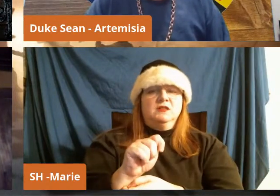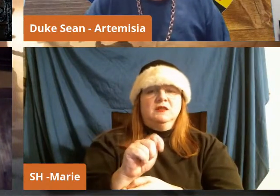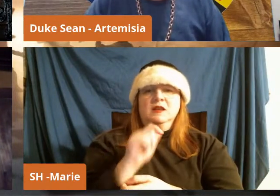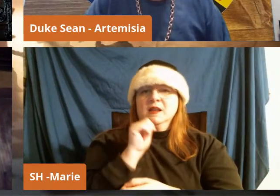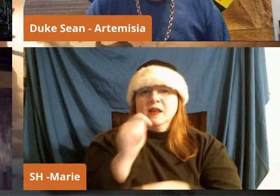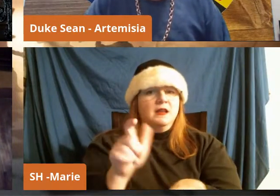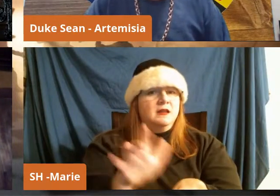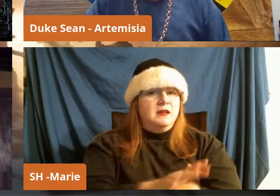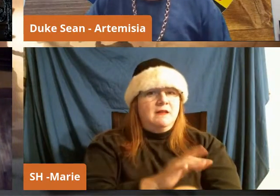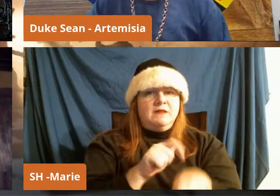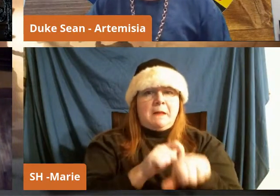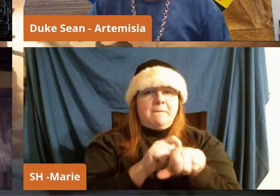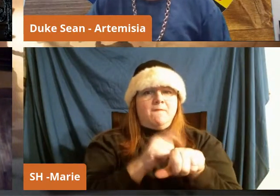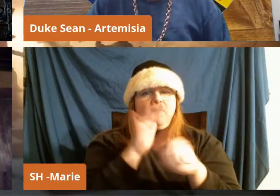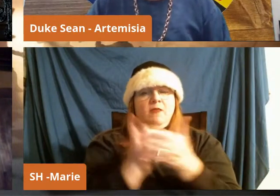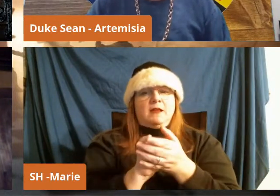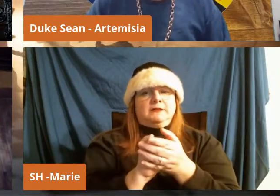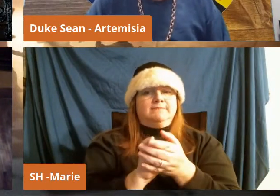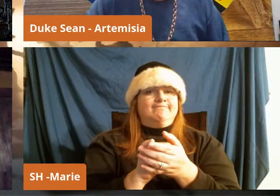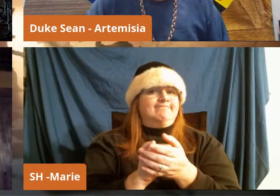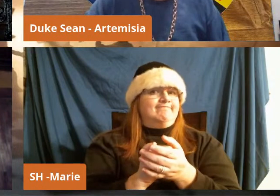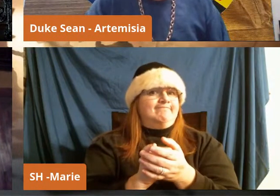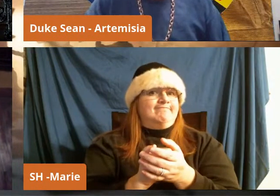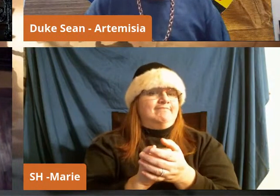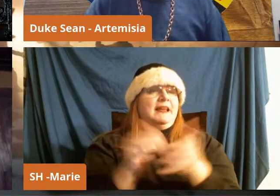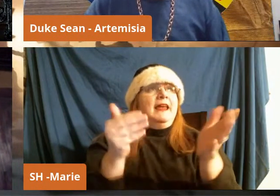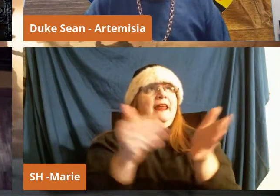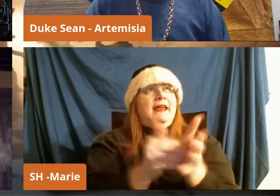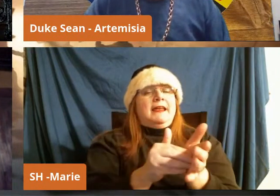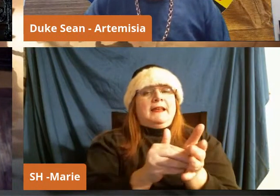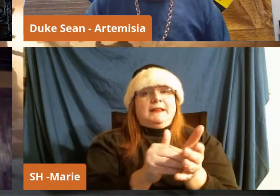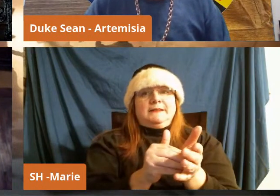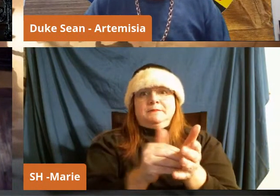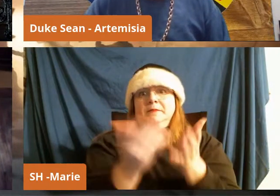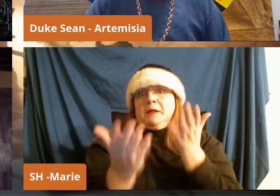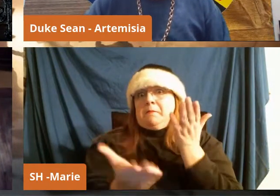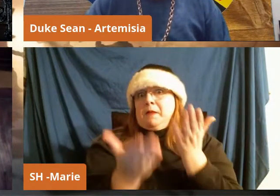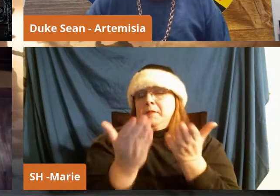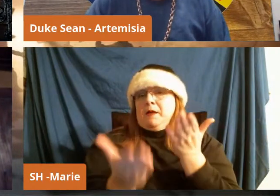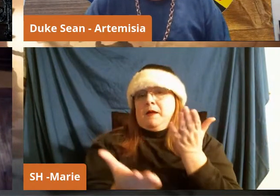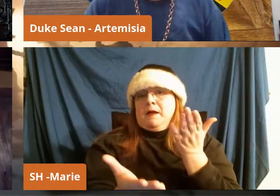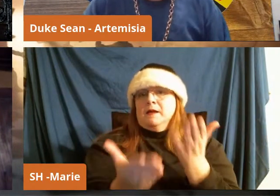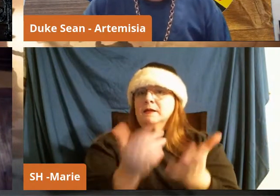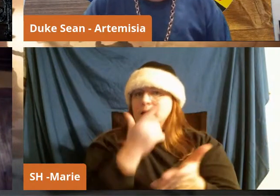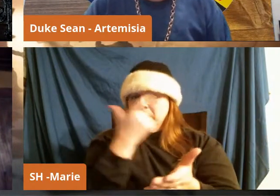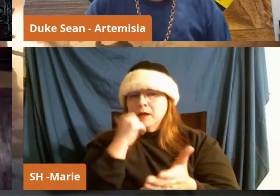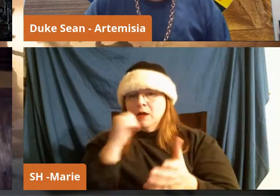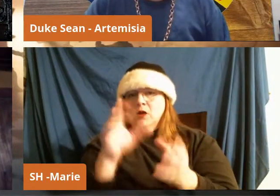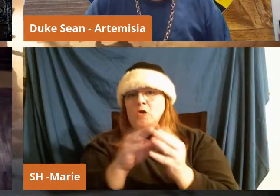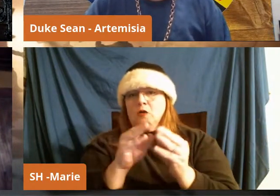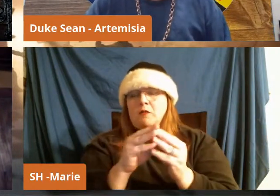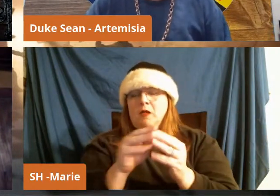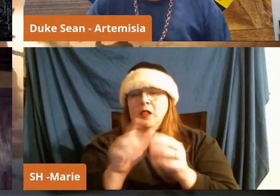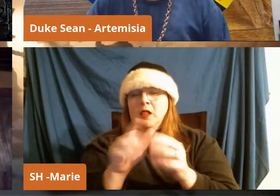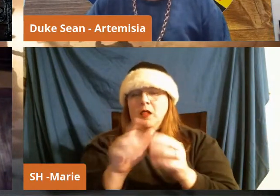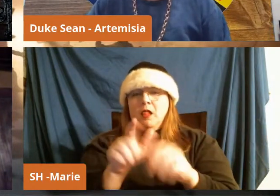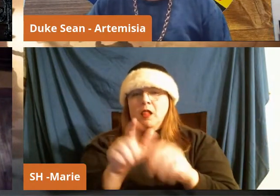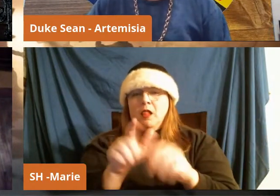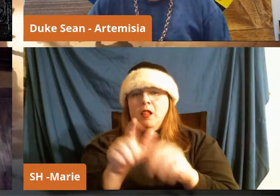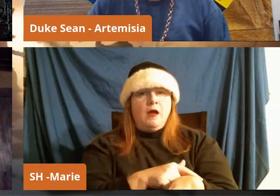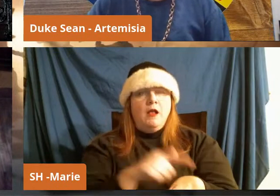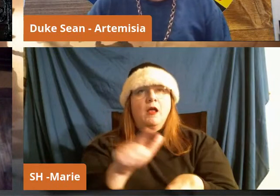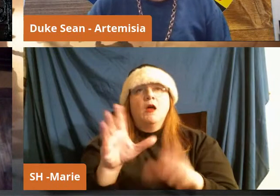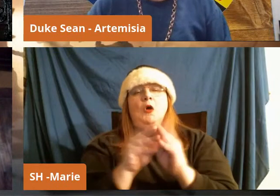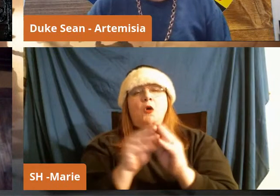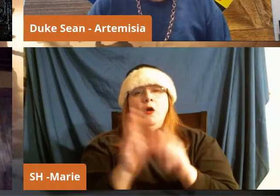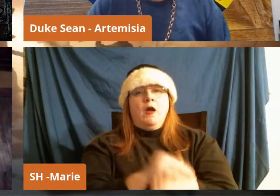isn't time for that. And again, maybe it's because, and it's not because court goes so much longer, because I remember having some court still